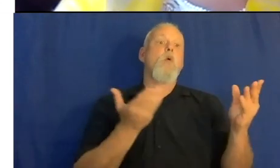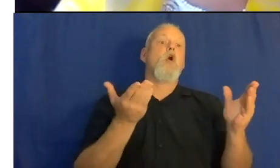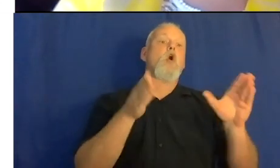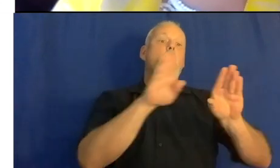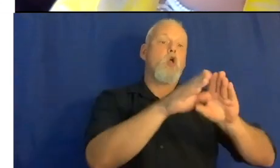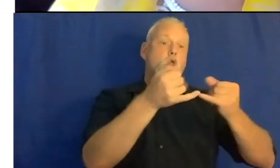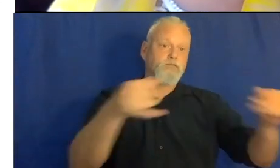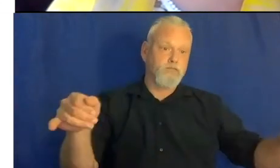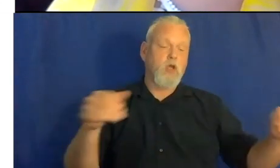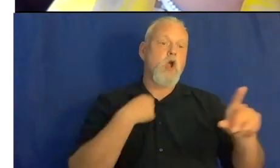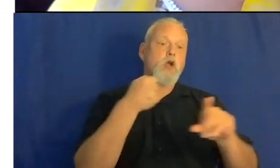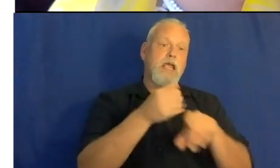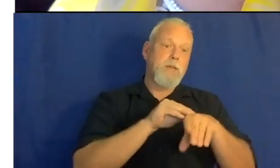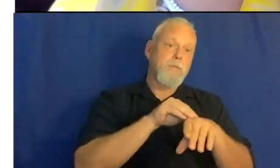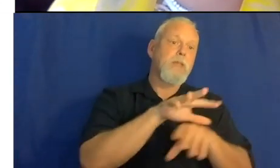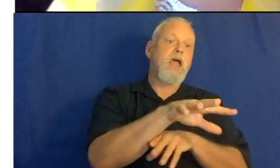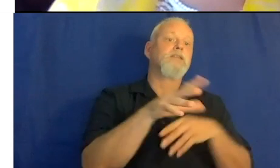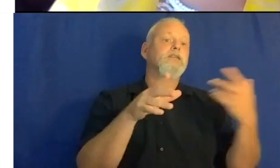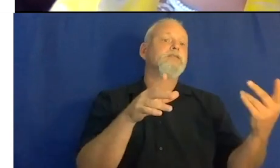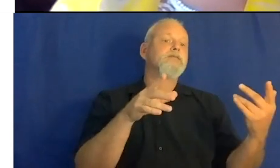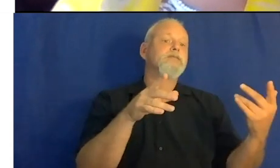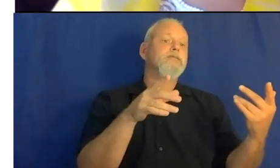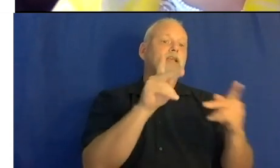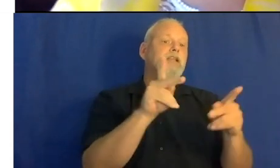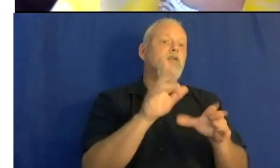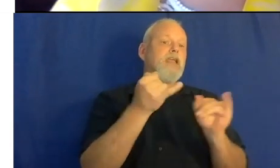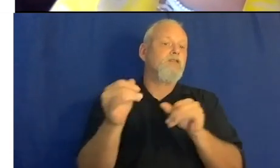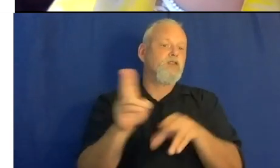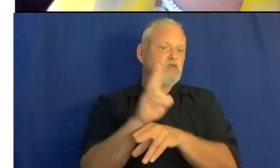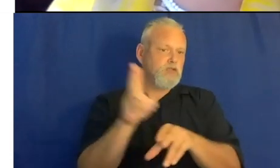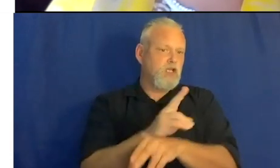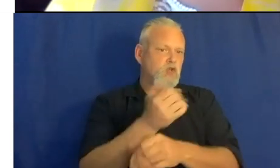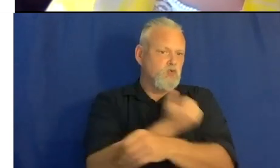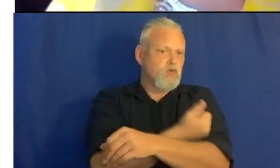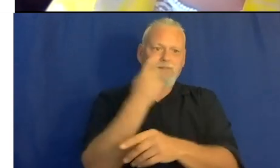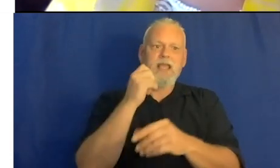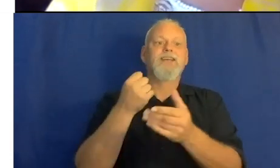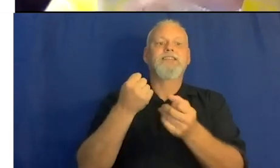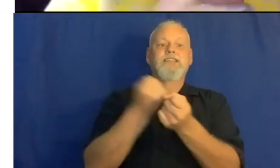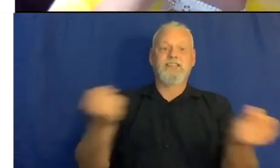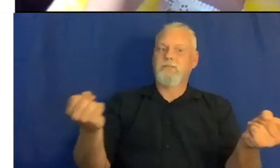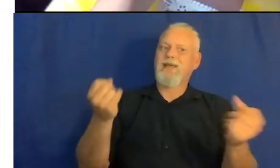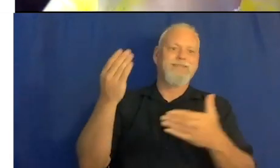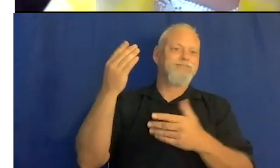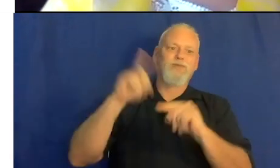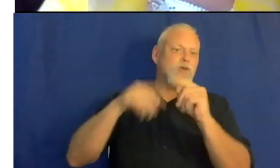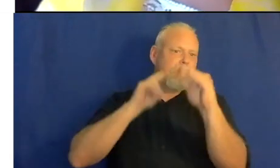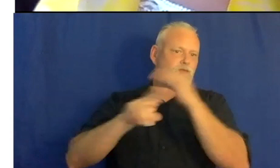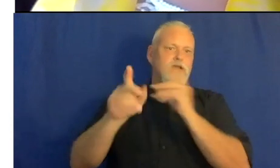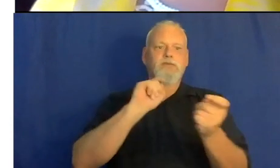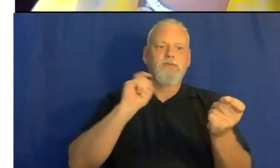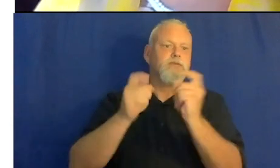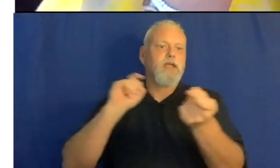use drugs because illicit drug supply is less predictable, right? So the constant changes